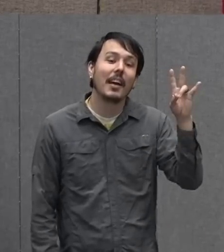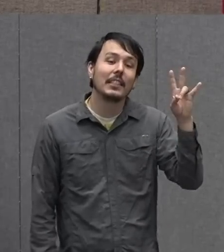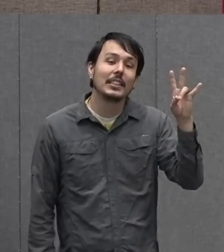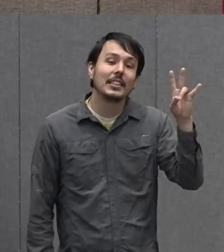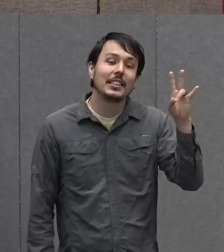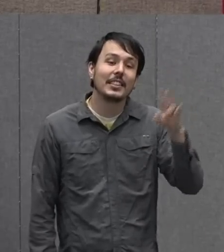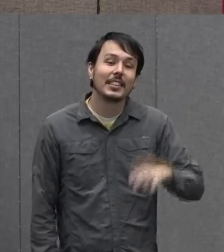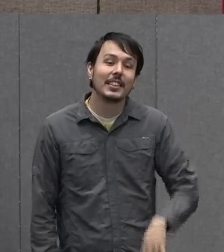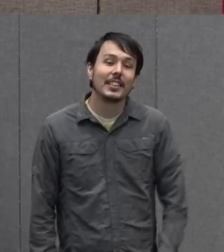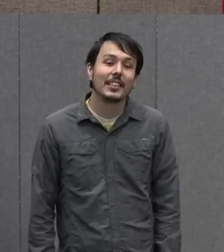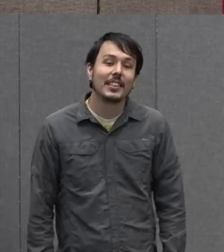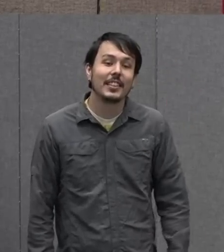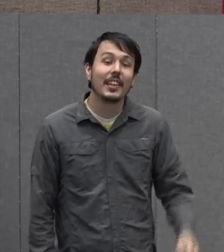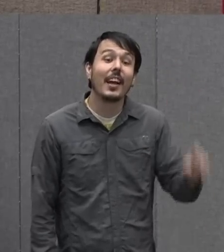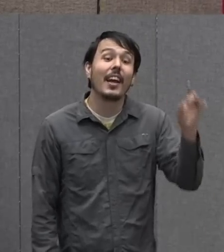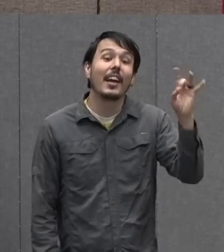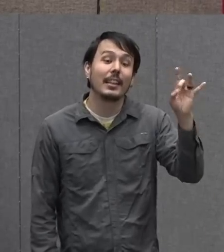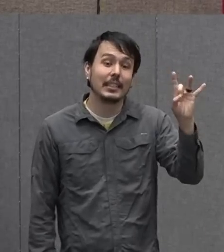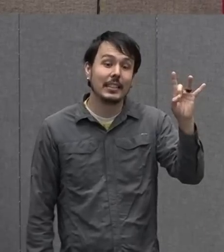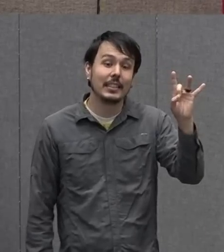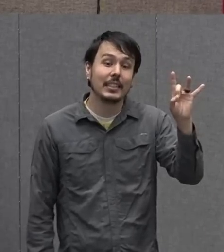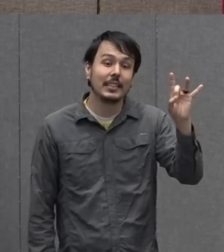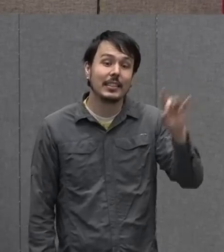17, 18,